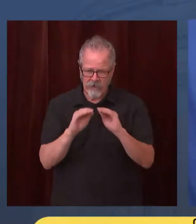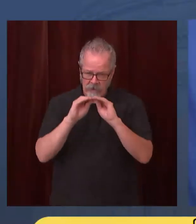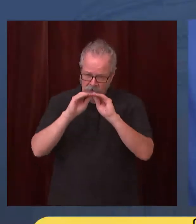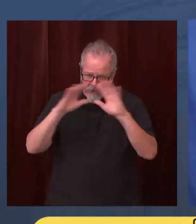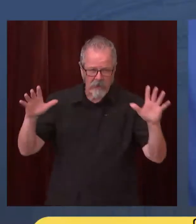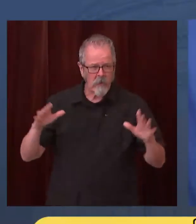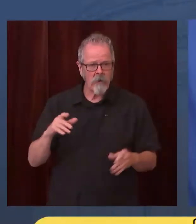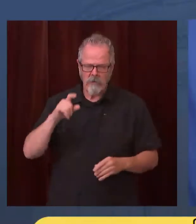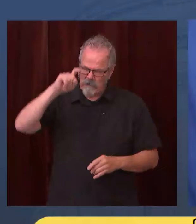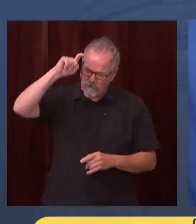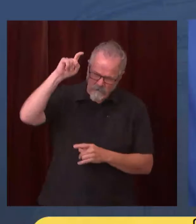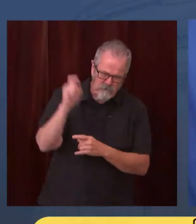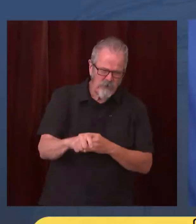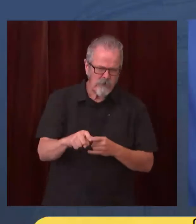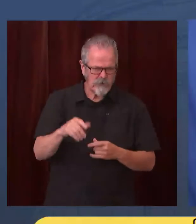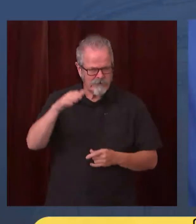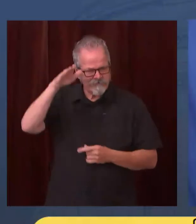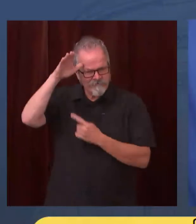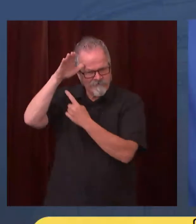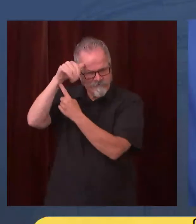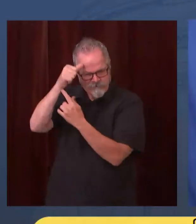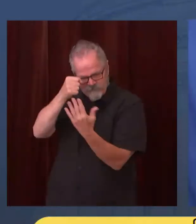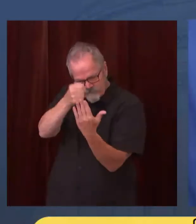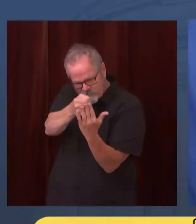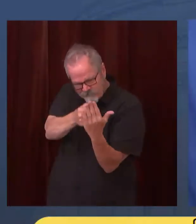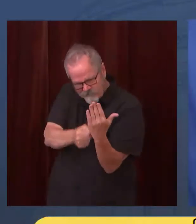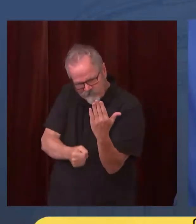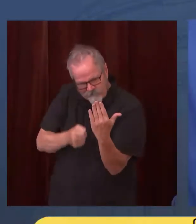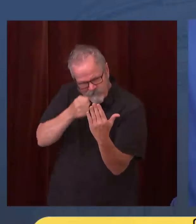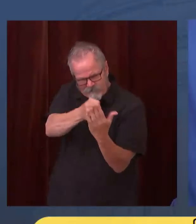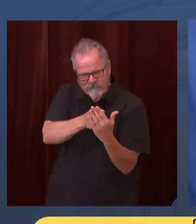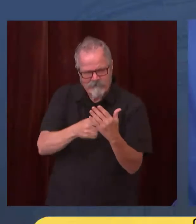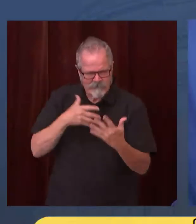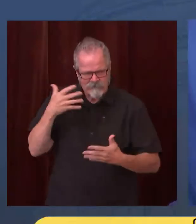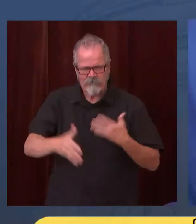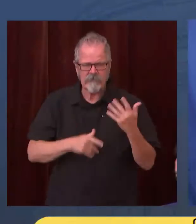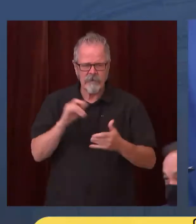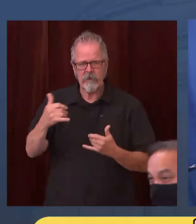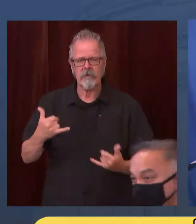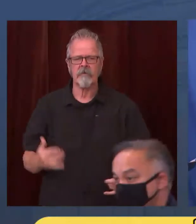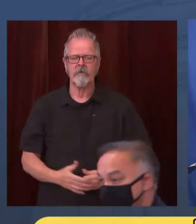With that, I'm joined with Dr. Shah for comments. Dr. Shah.